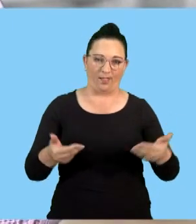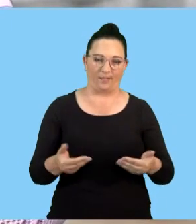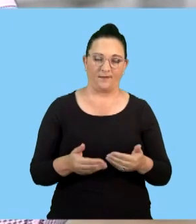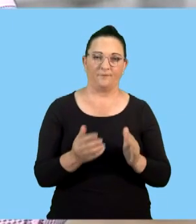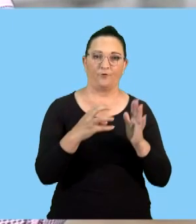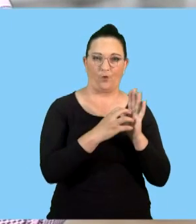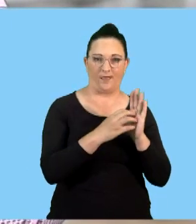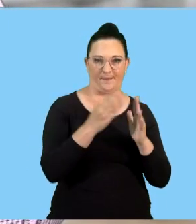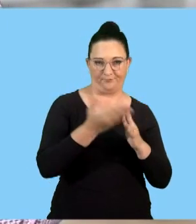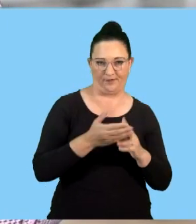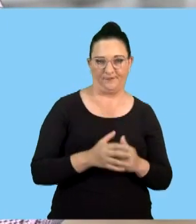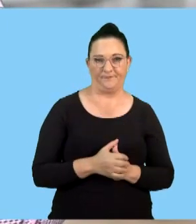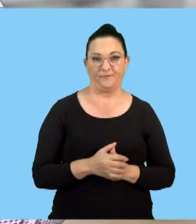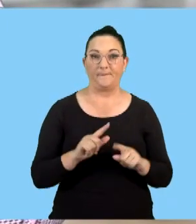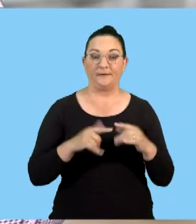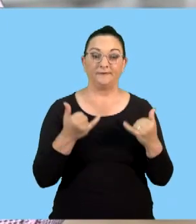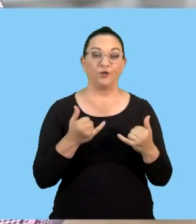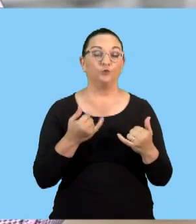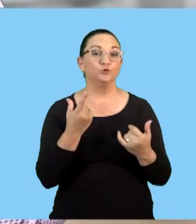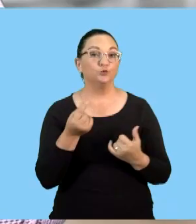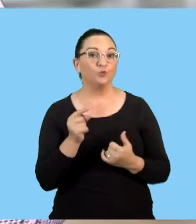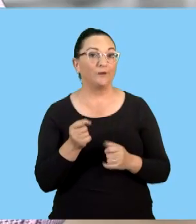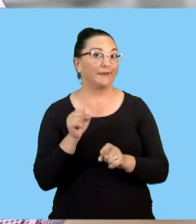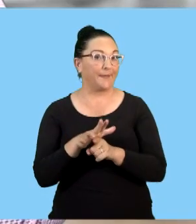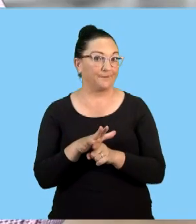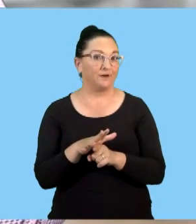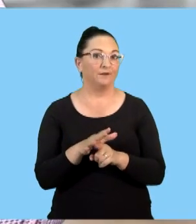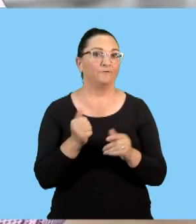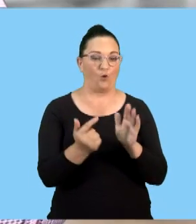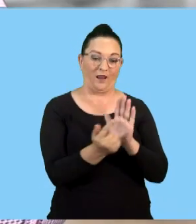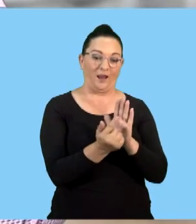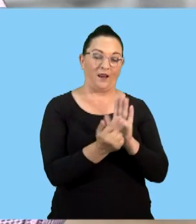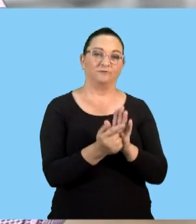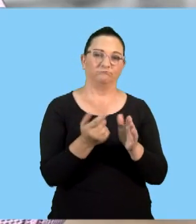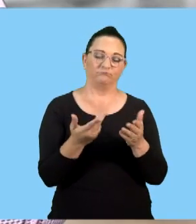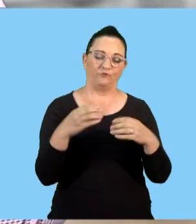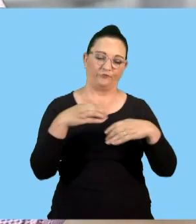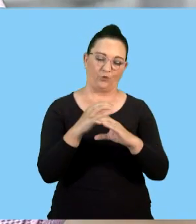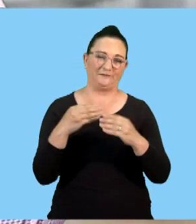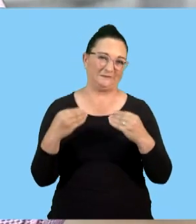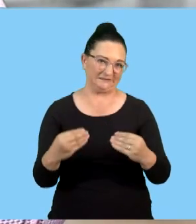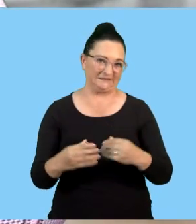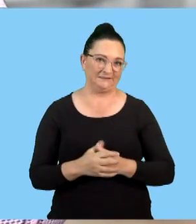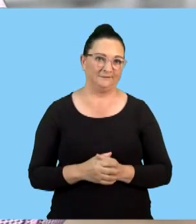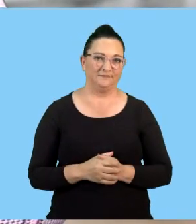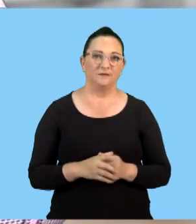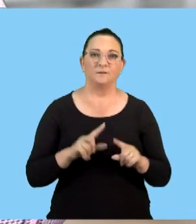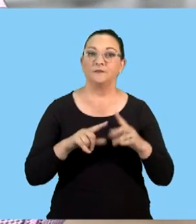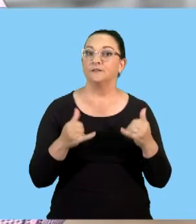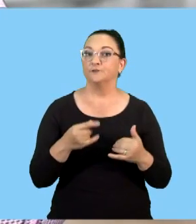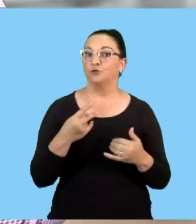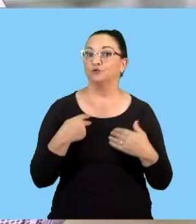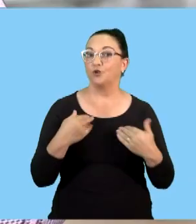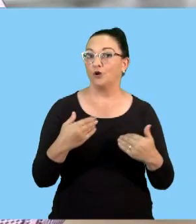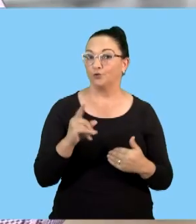Welcome back from an ad break. As mentioned, we are doing the impact of recent legislation on businesses. So we're going